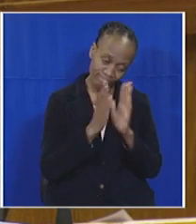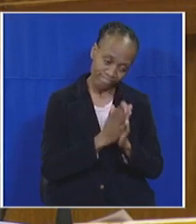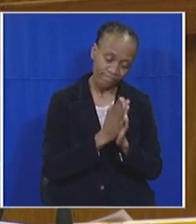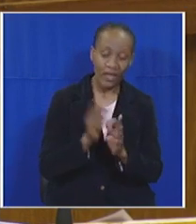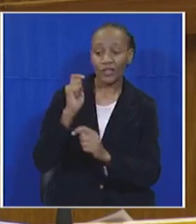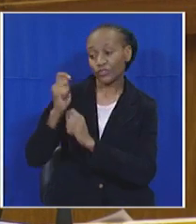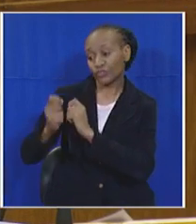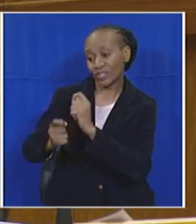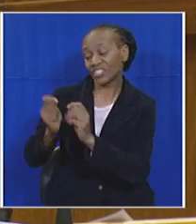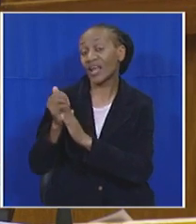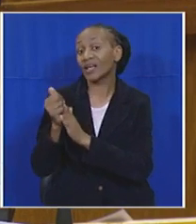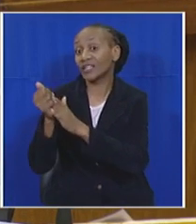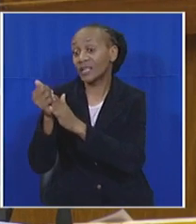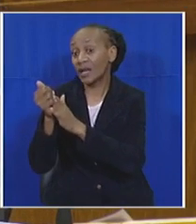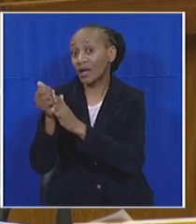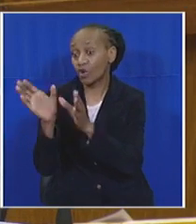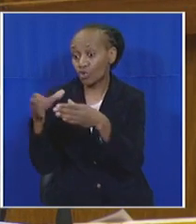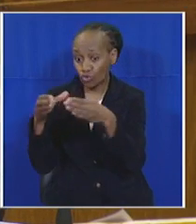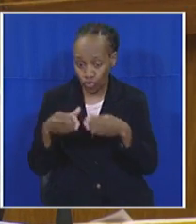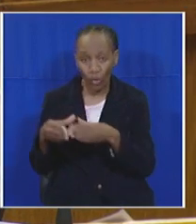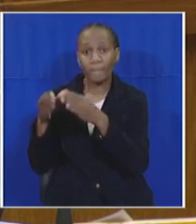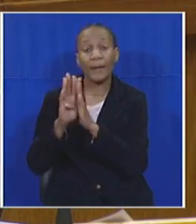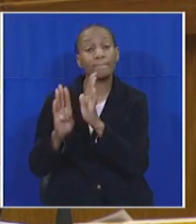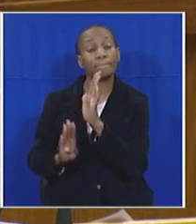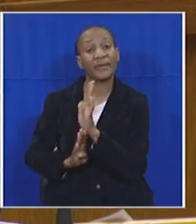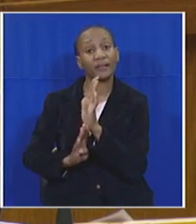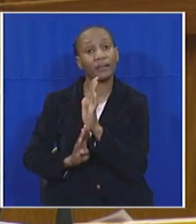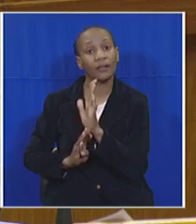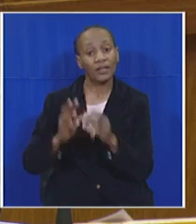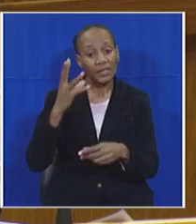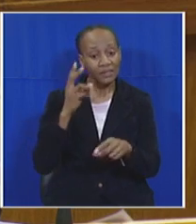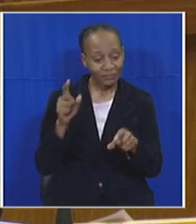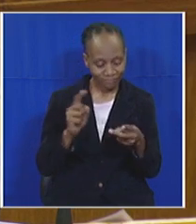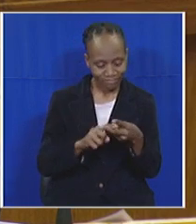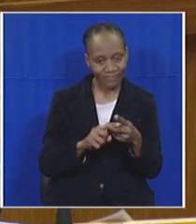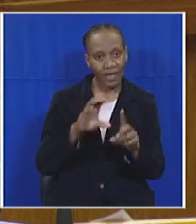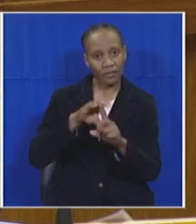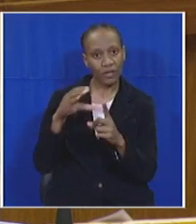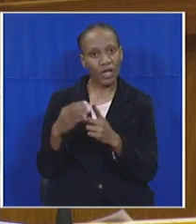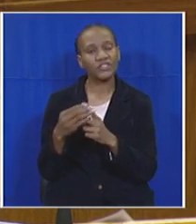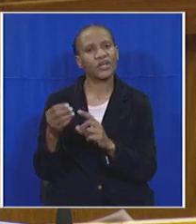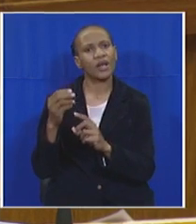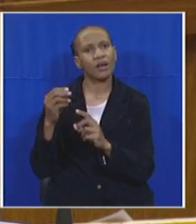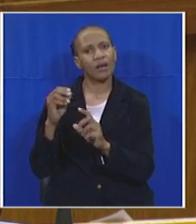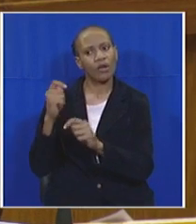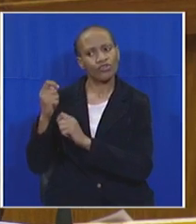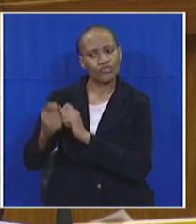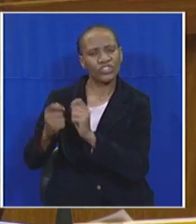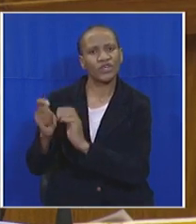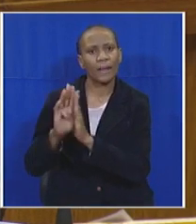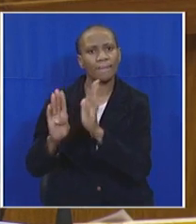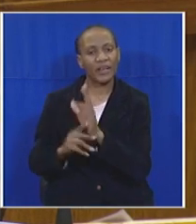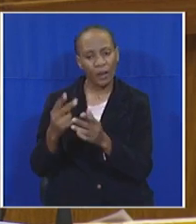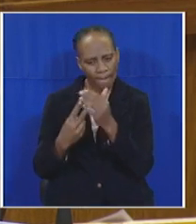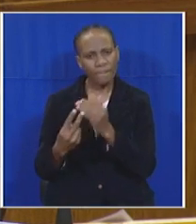Traditional Leadership Initiation Bill and the introduction of the Customary Initiation Bill in order to